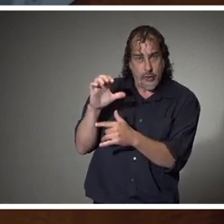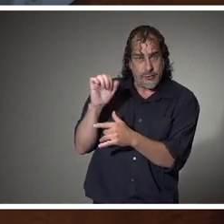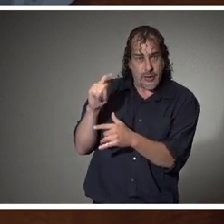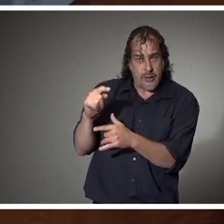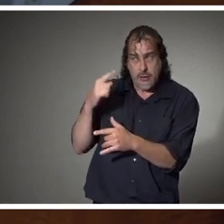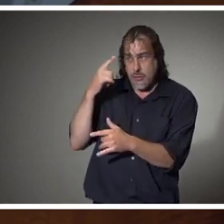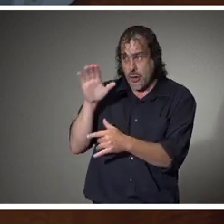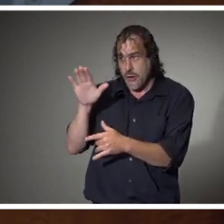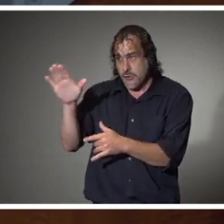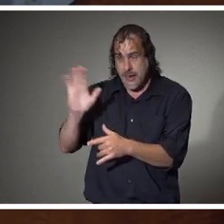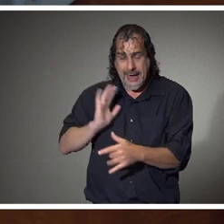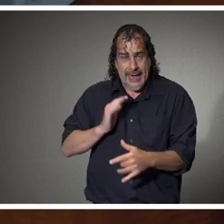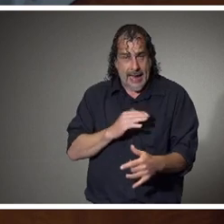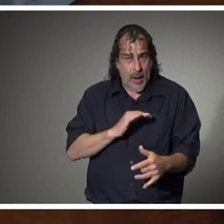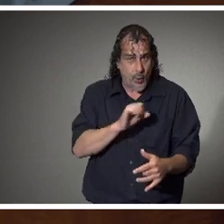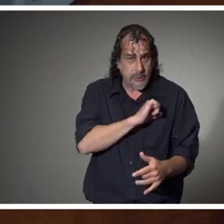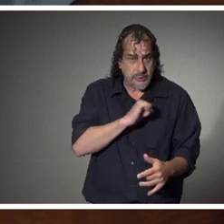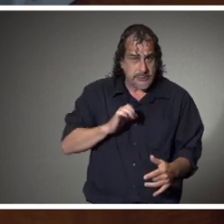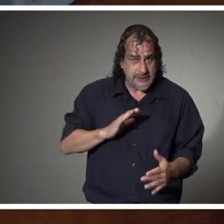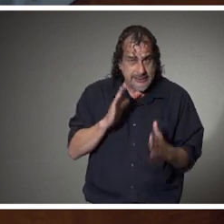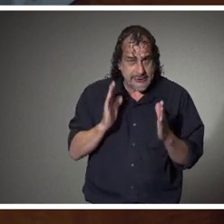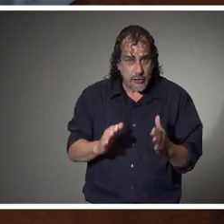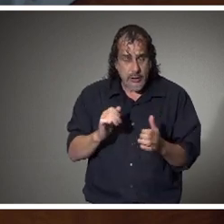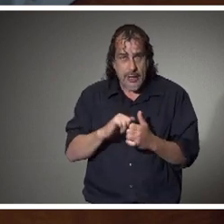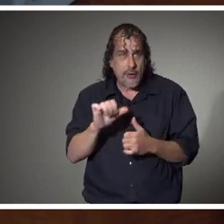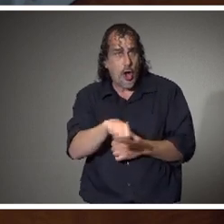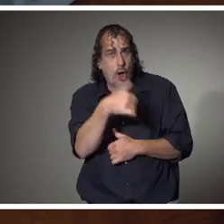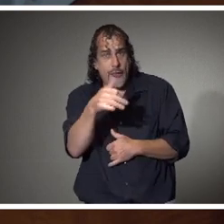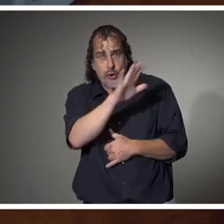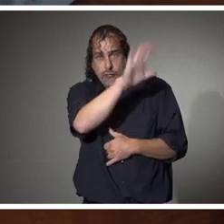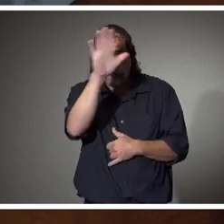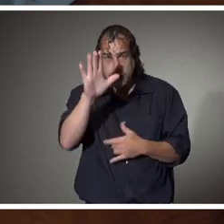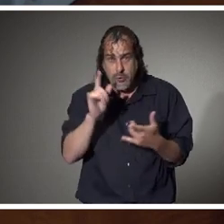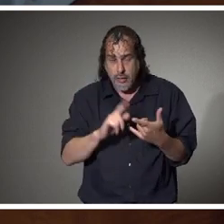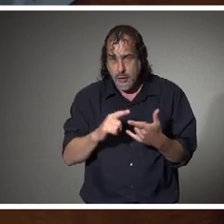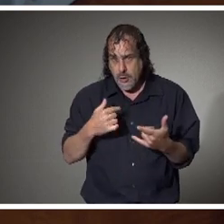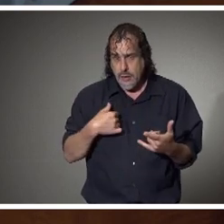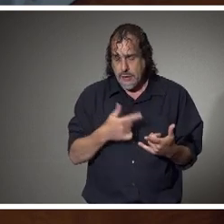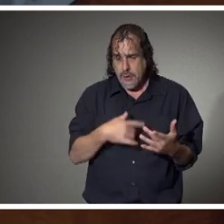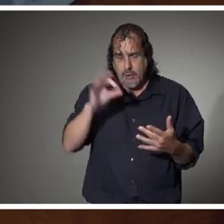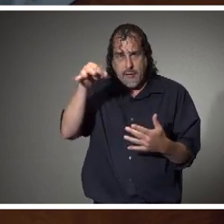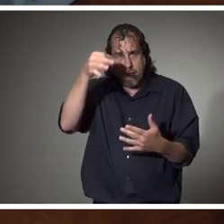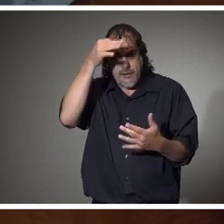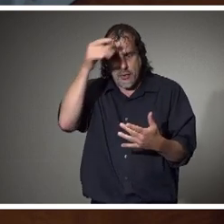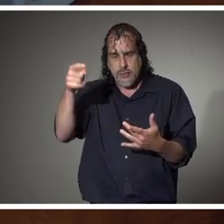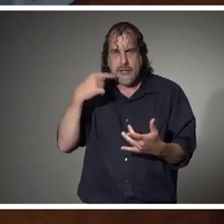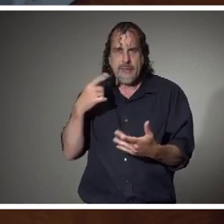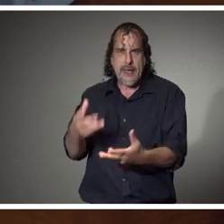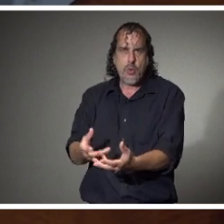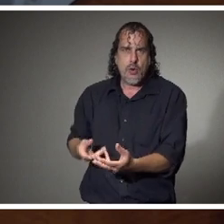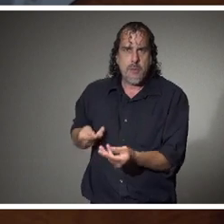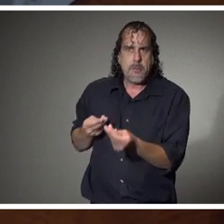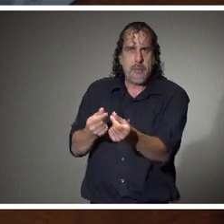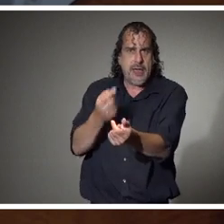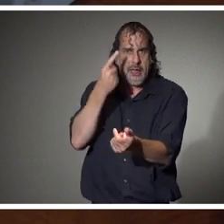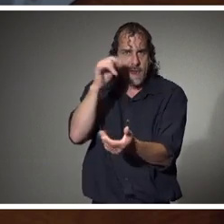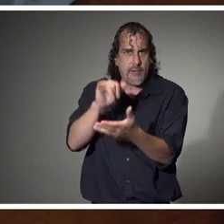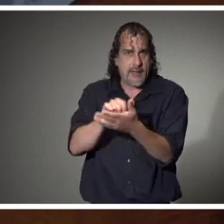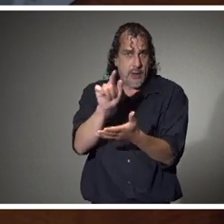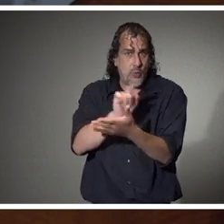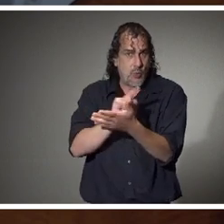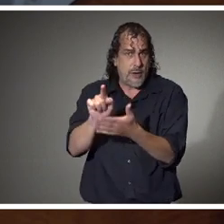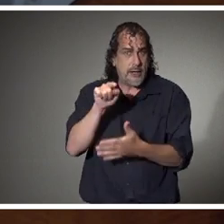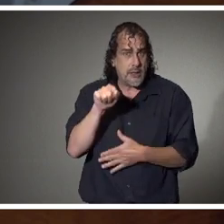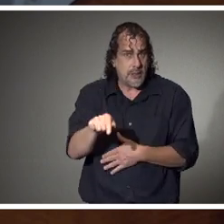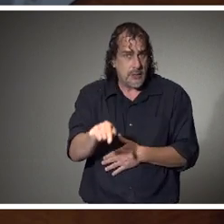our senators and those throughout our country, the federal government has decided to pick up the tab for that extra week. That is